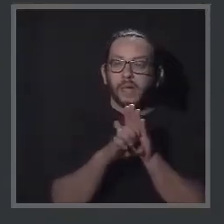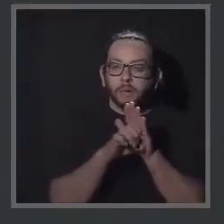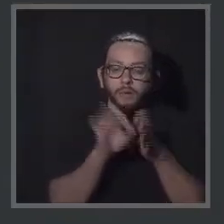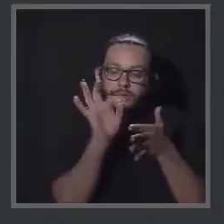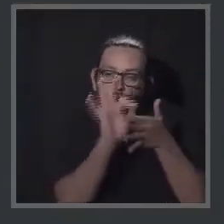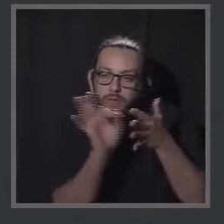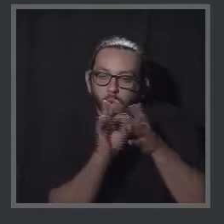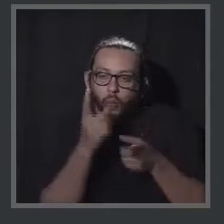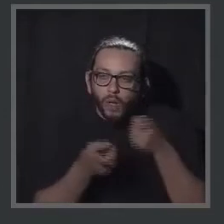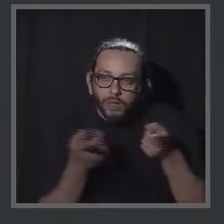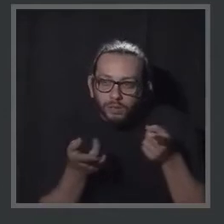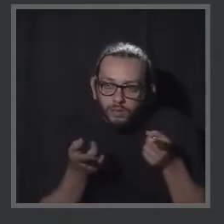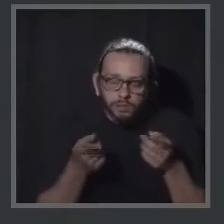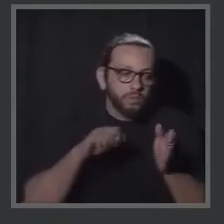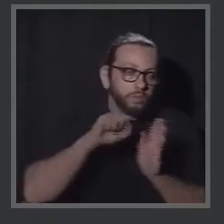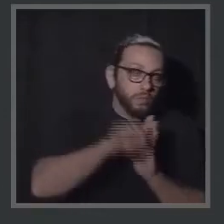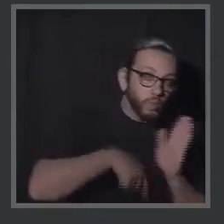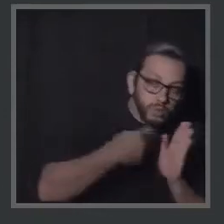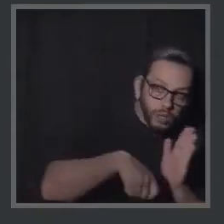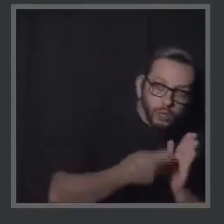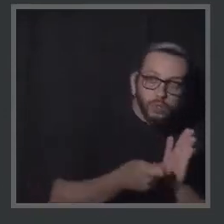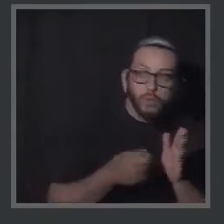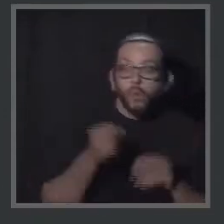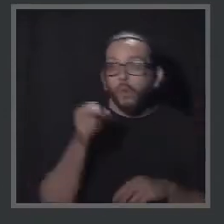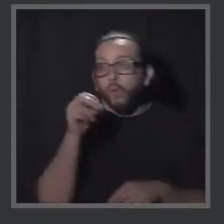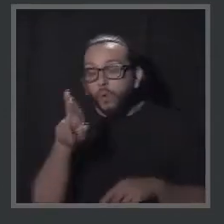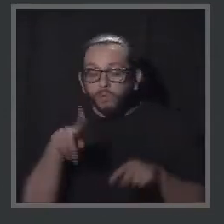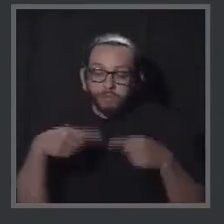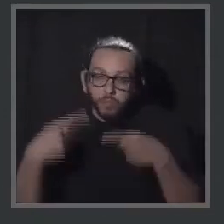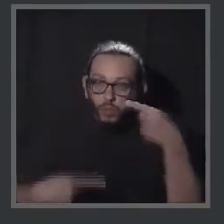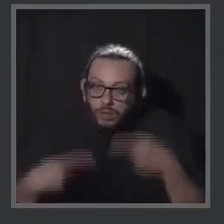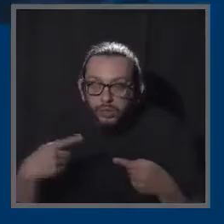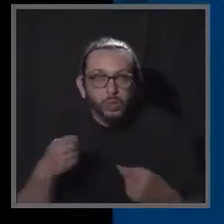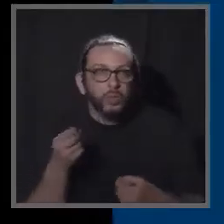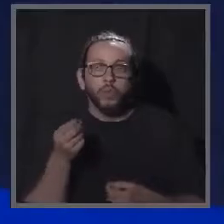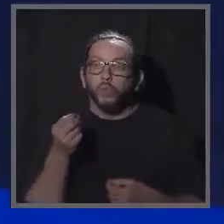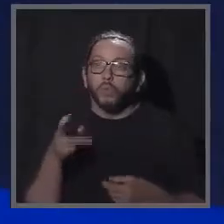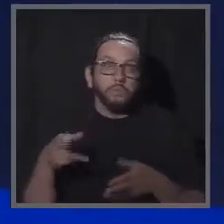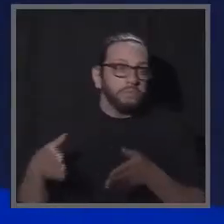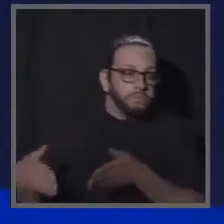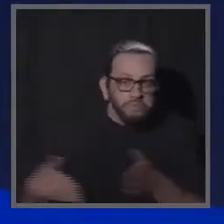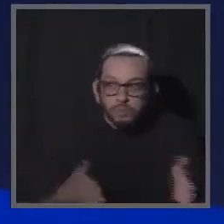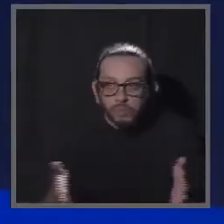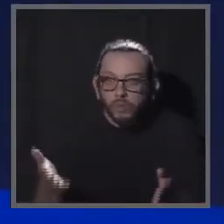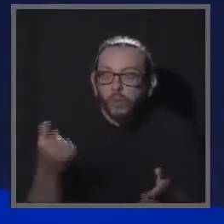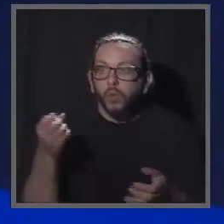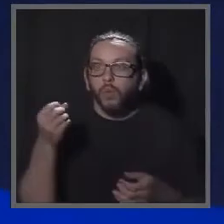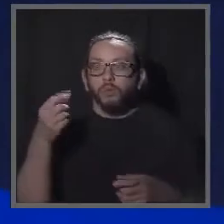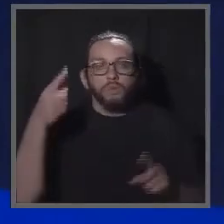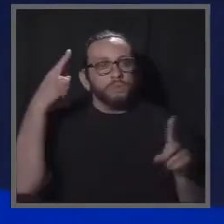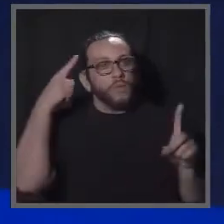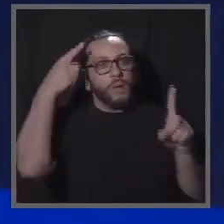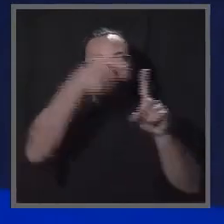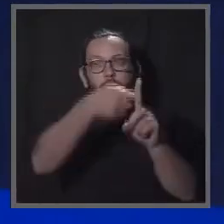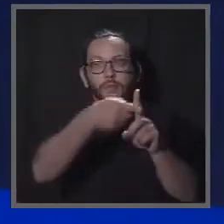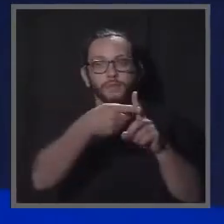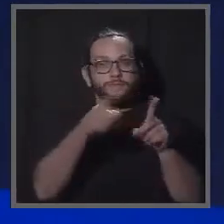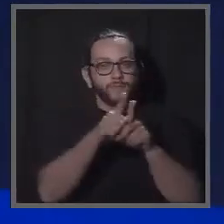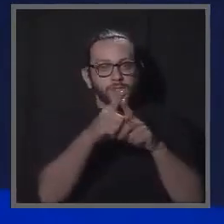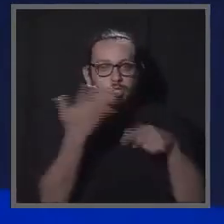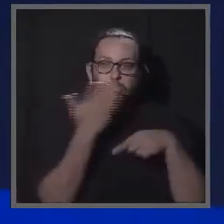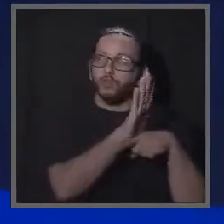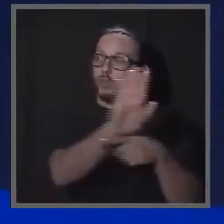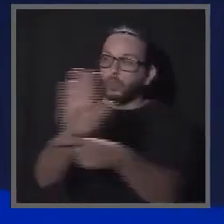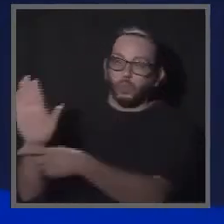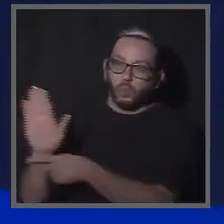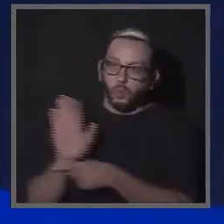projects or in terms of policies or strategies, and to show what impacts these